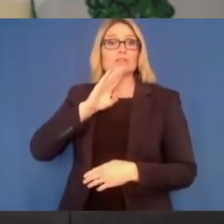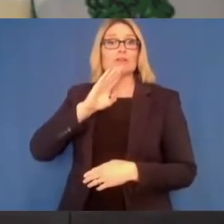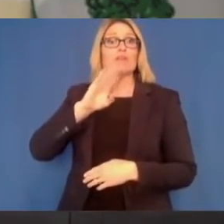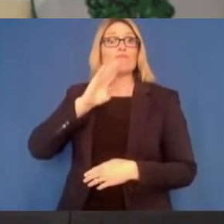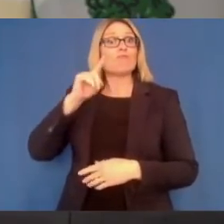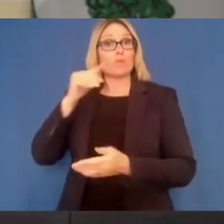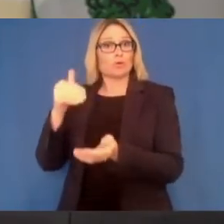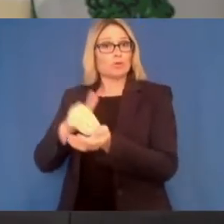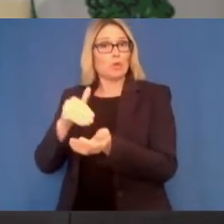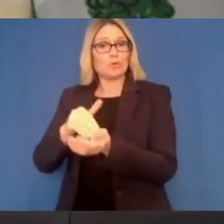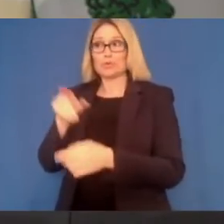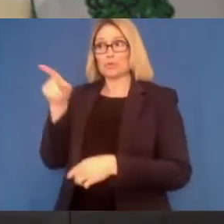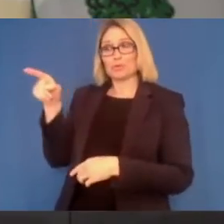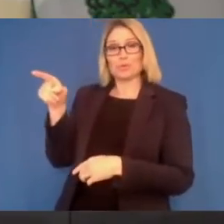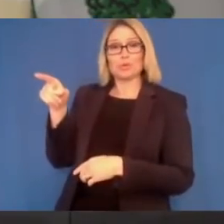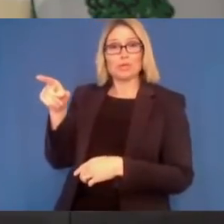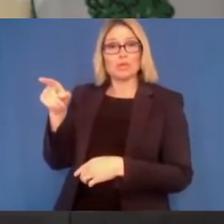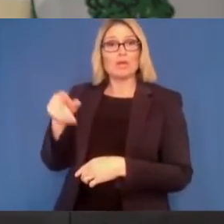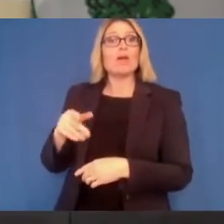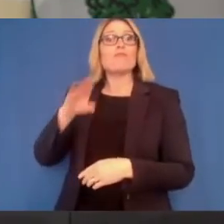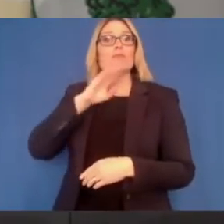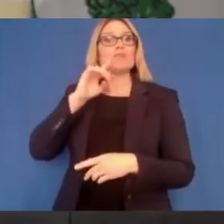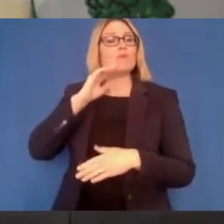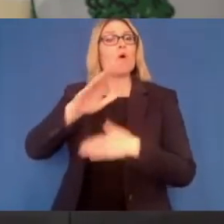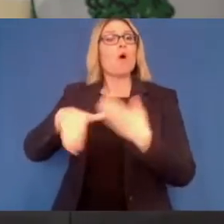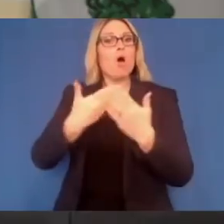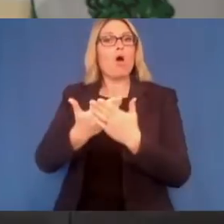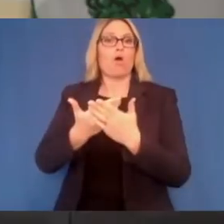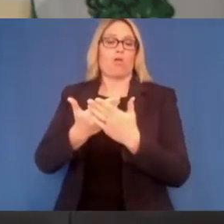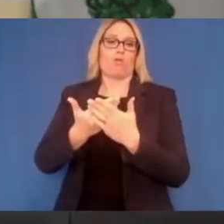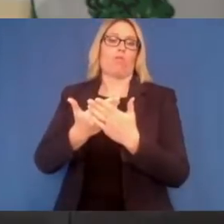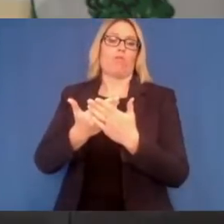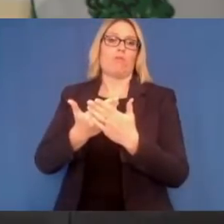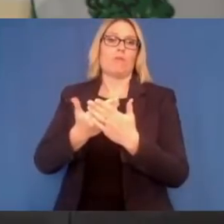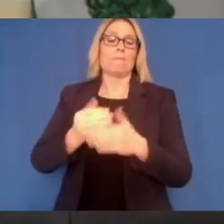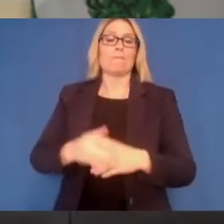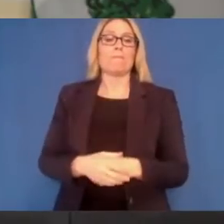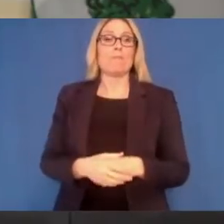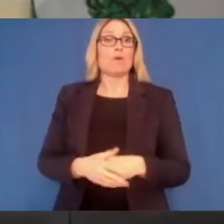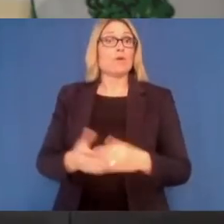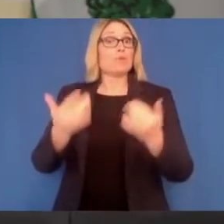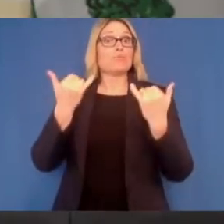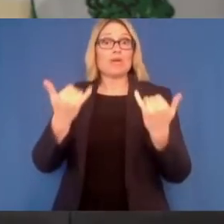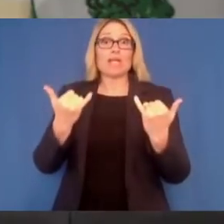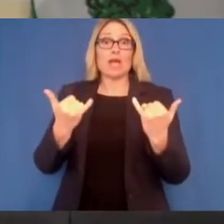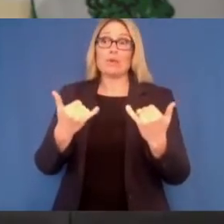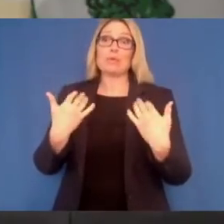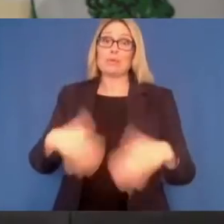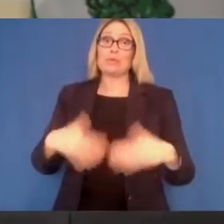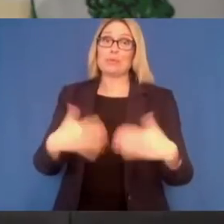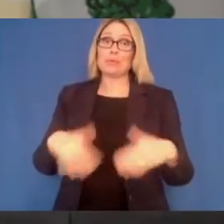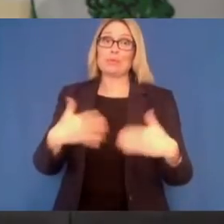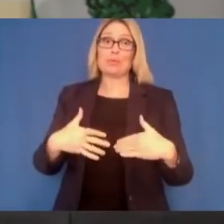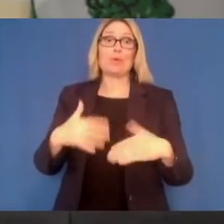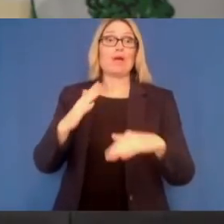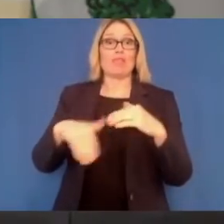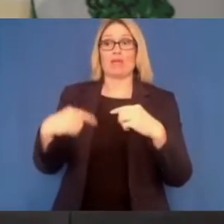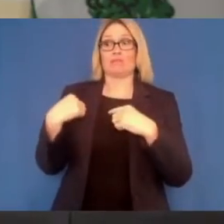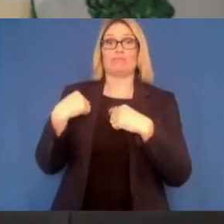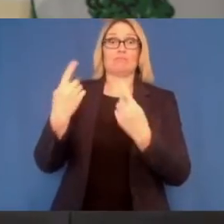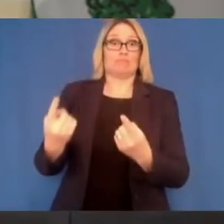Dr. Morrison, it's frustrating for every Islander. We are in a tougher spot right now than we have been for quite some